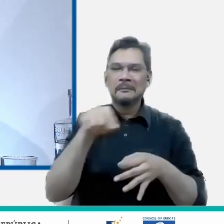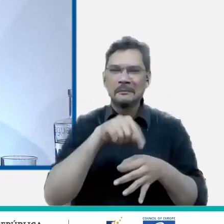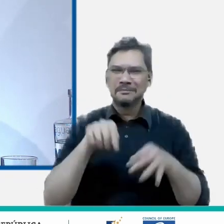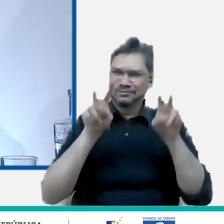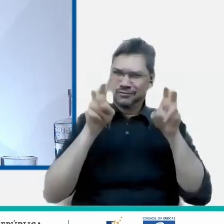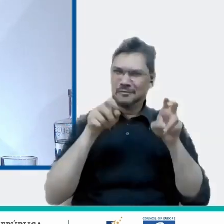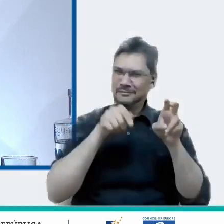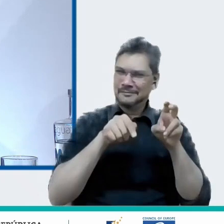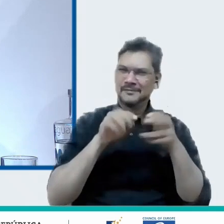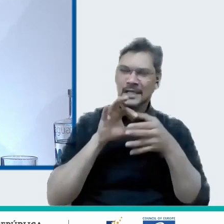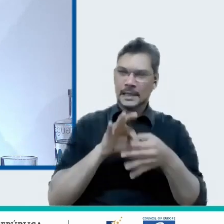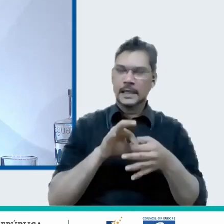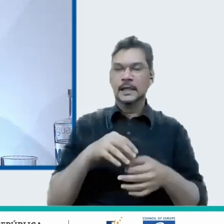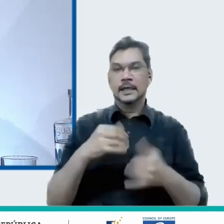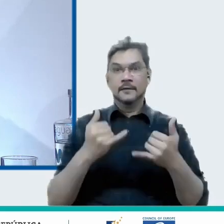Mr. Poznanski